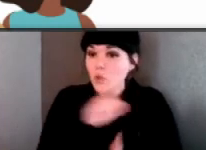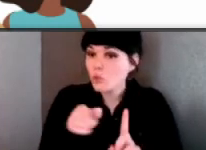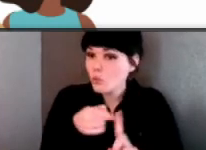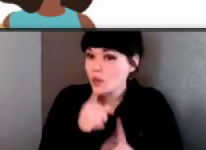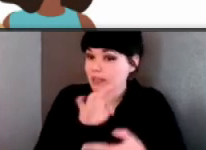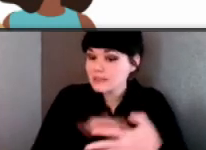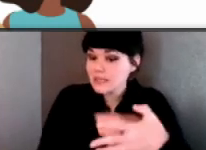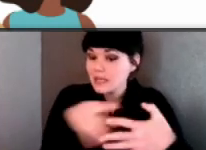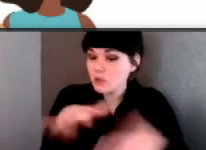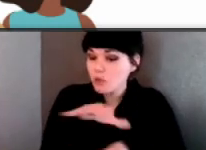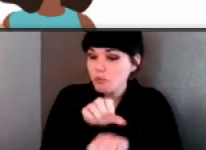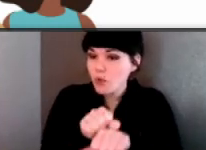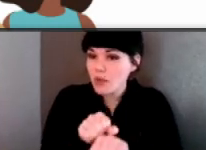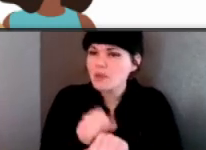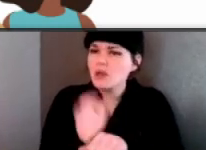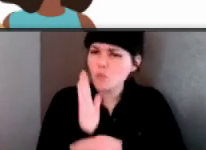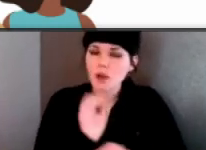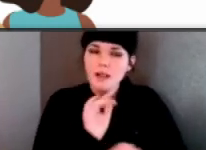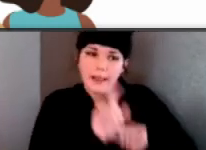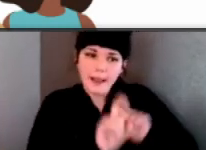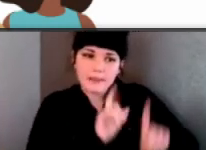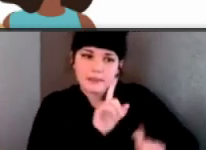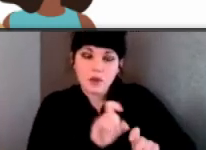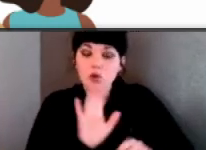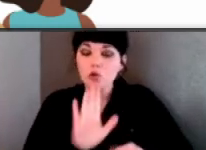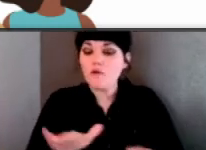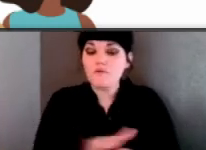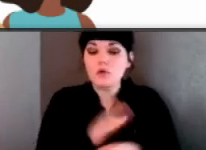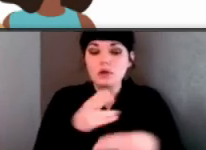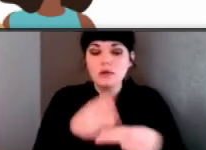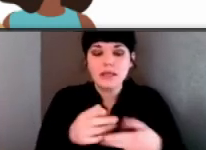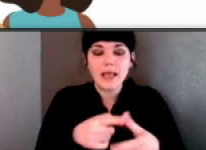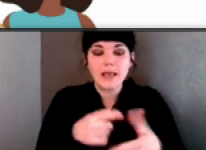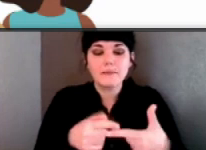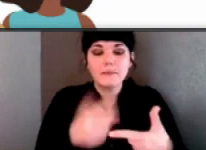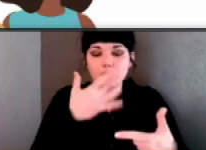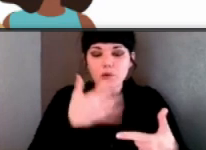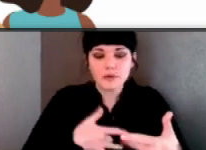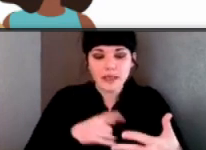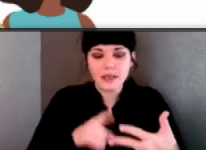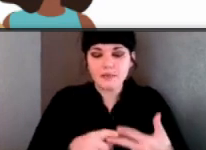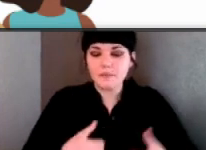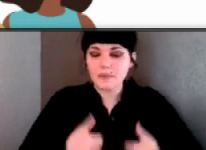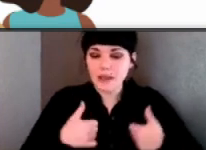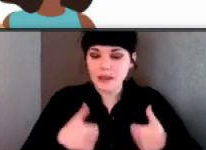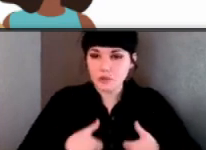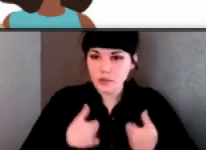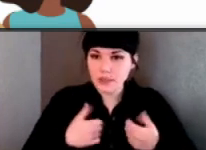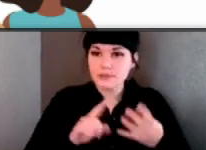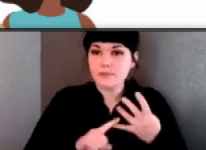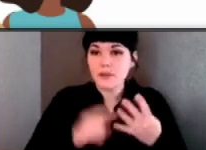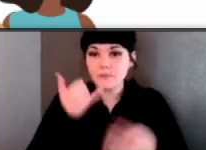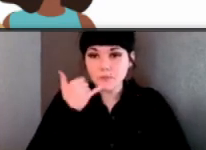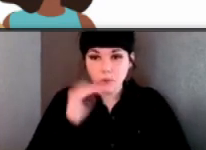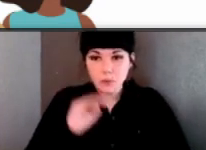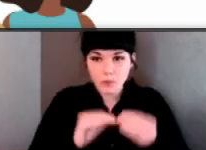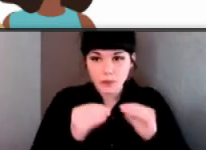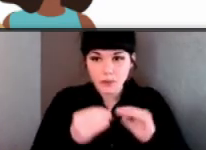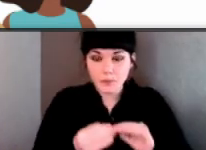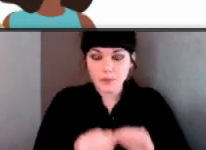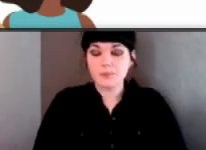appointment, including your full name, date of birth, home address, phone number, and email. For workers and those other